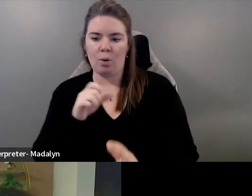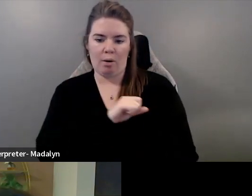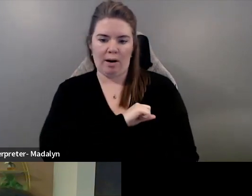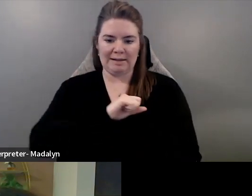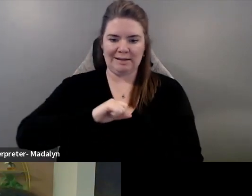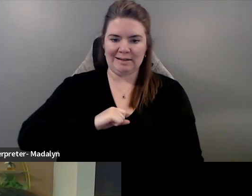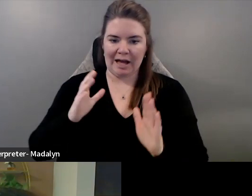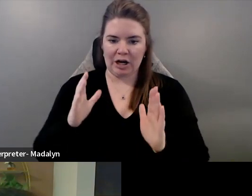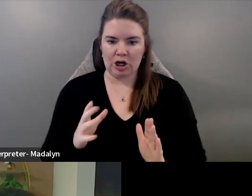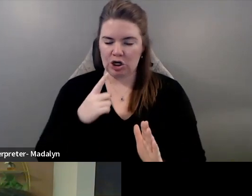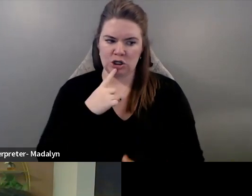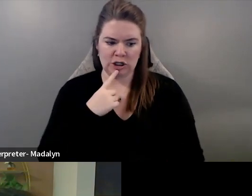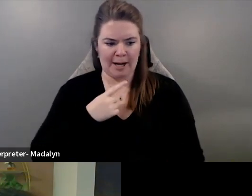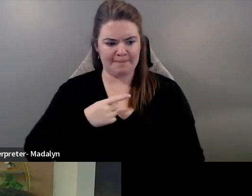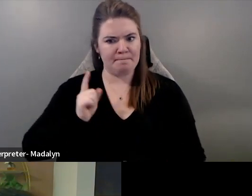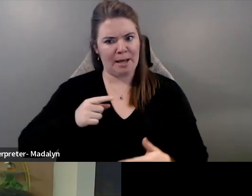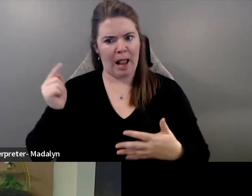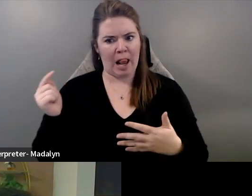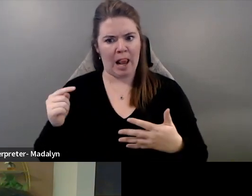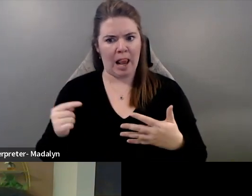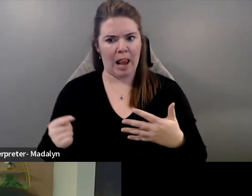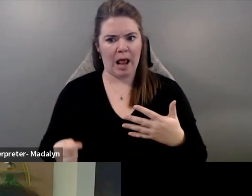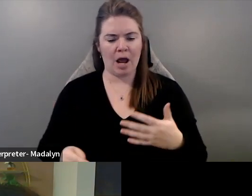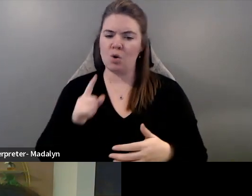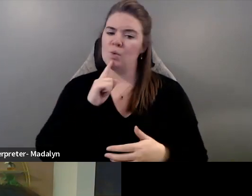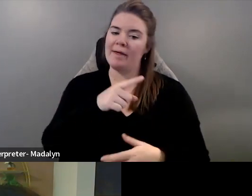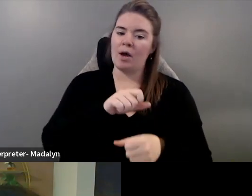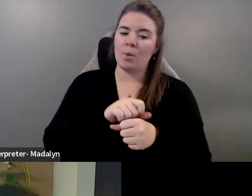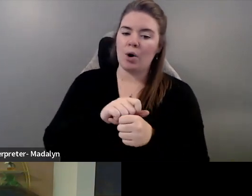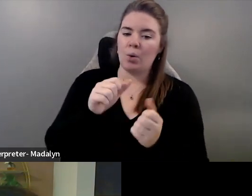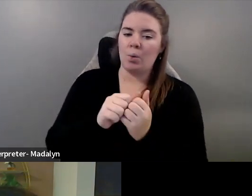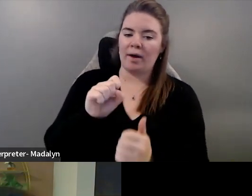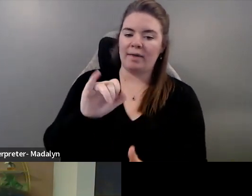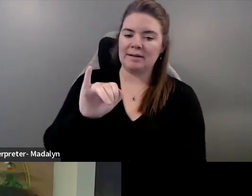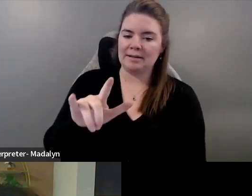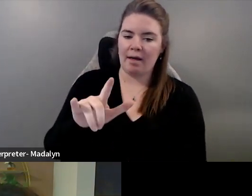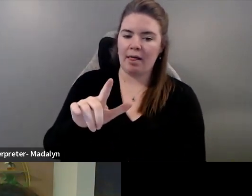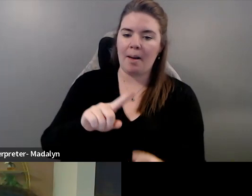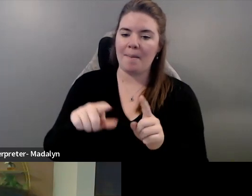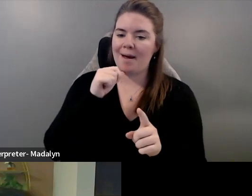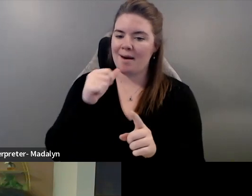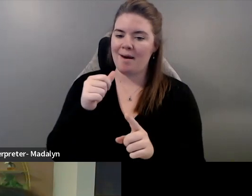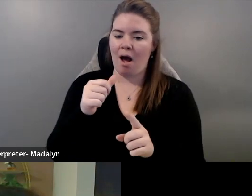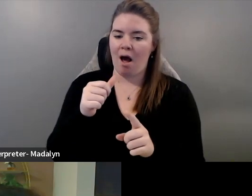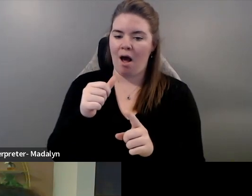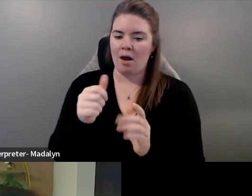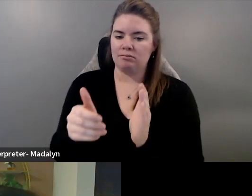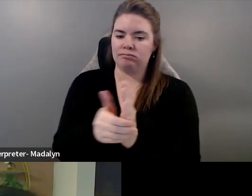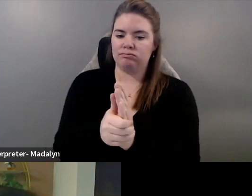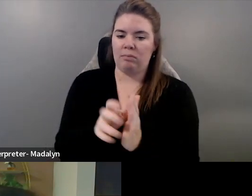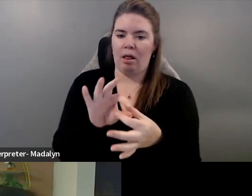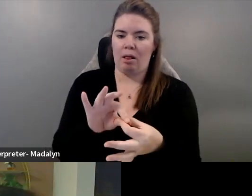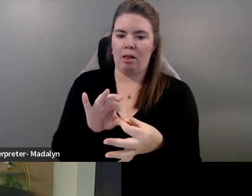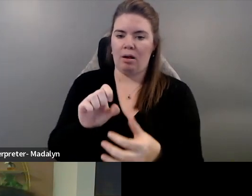it. It's also, they also work with SILs, but they're not an extension of the SILs. They are their very own thing. And that's